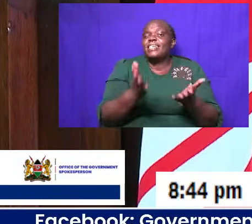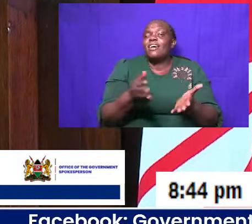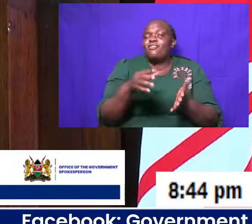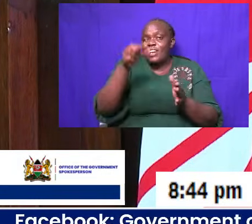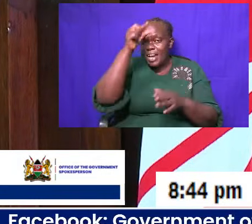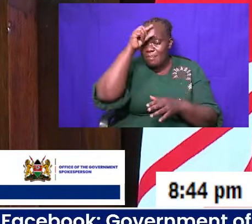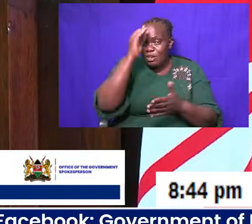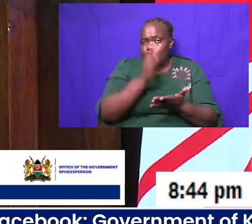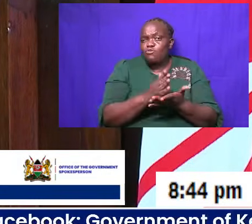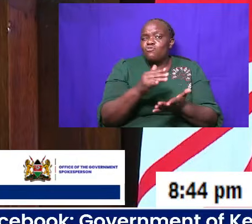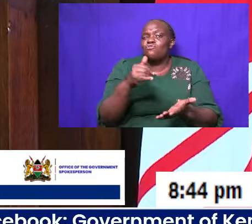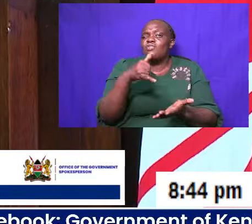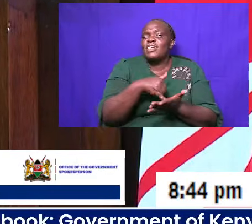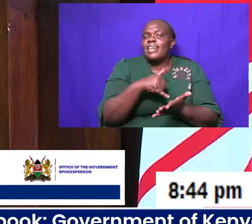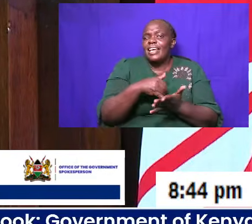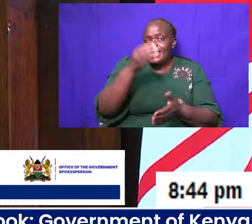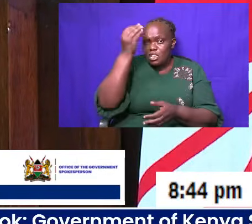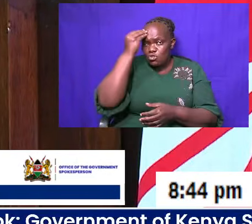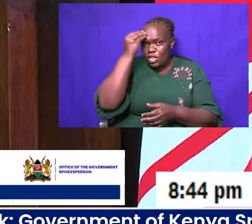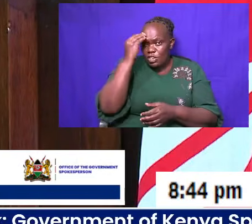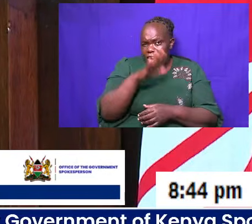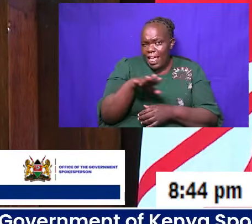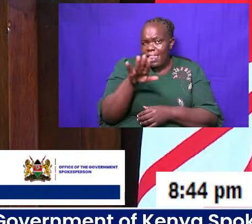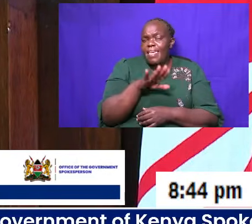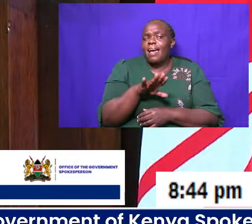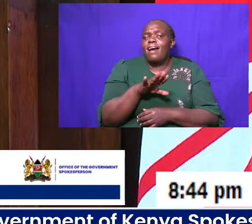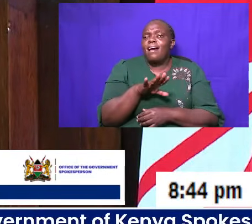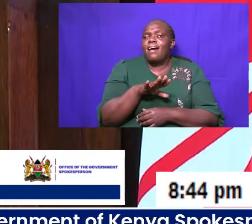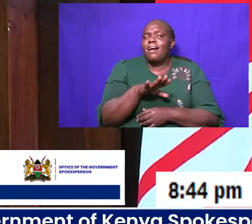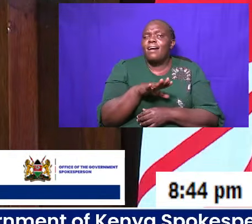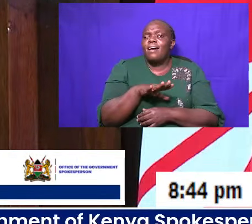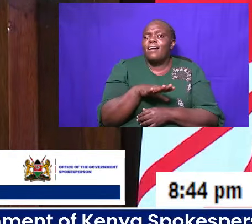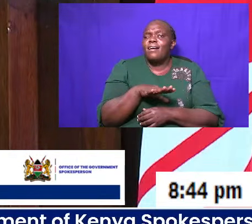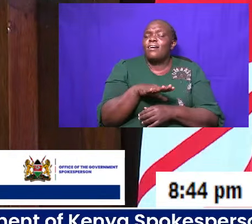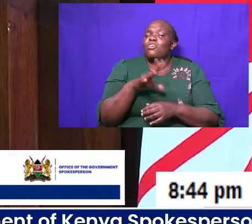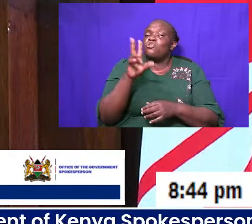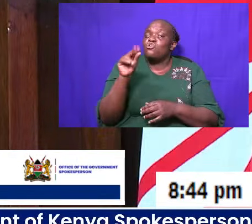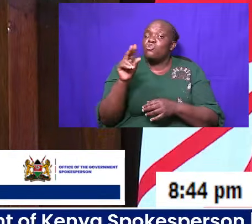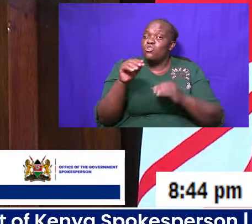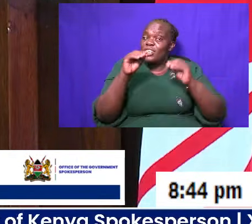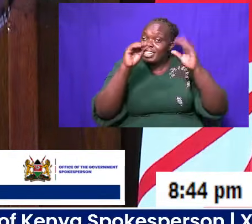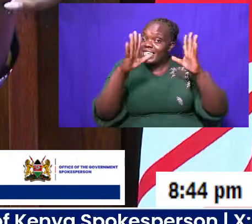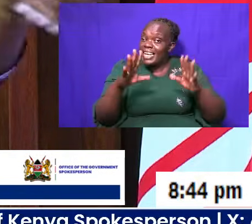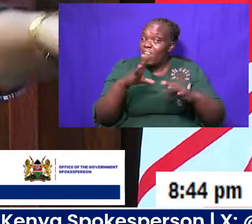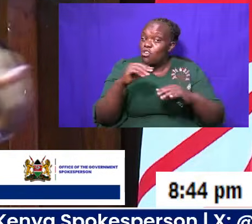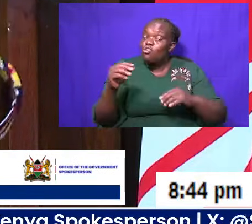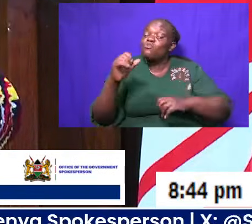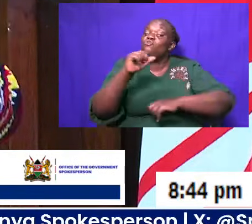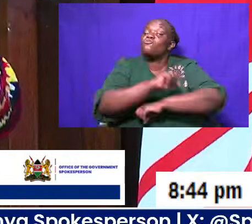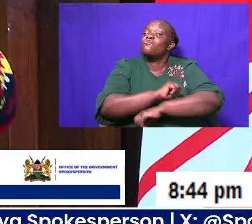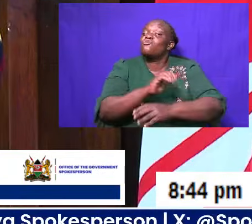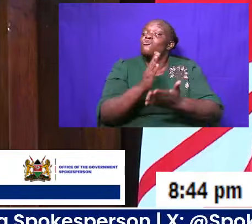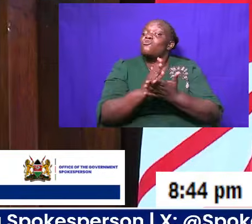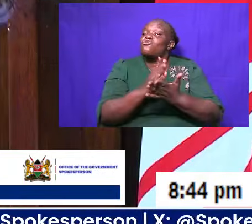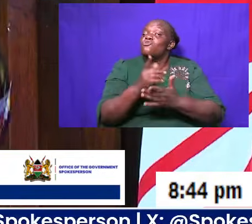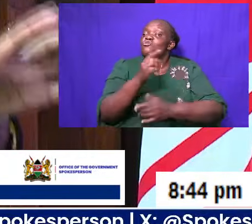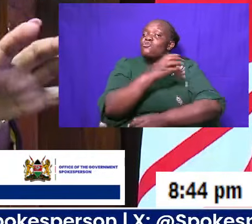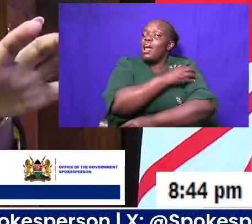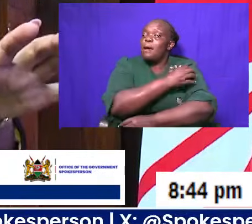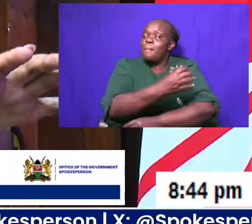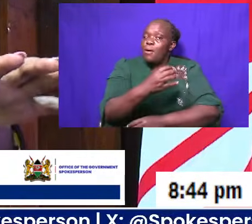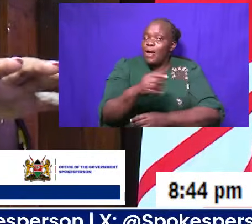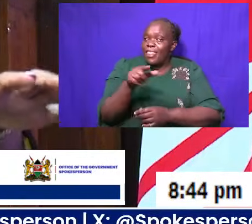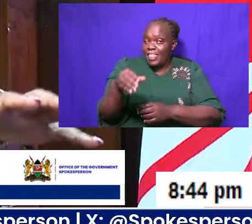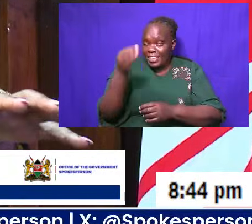is investing in education. Yeah. So there is no teacher who goes to class and say, Purity, I'm empowering you with this